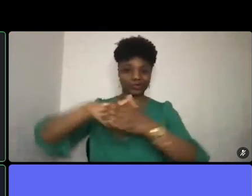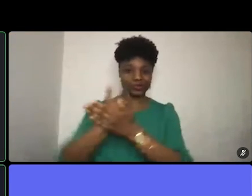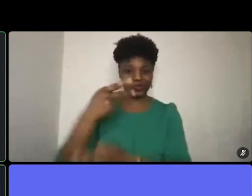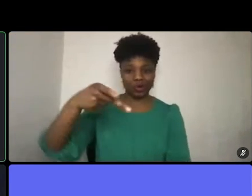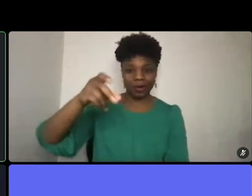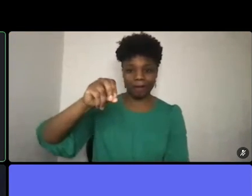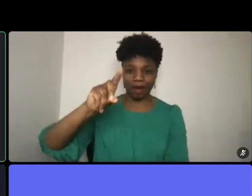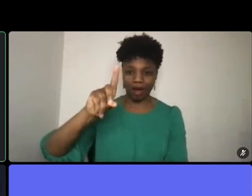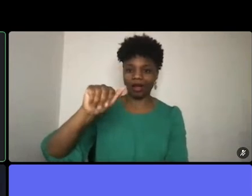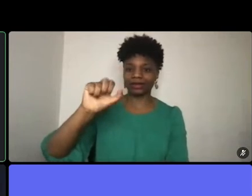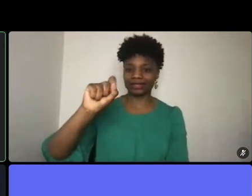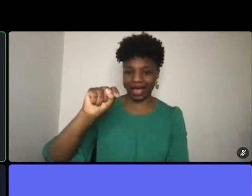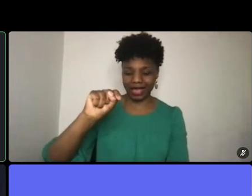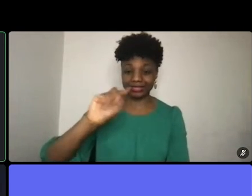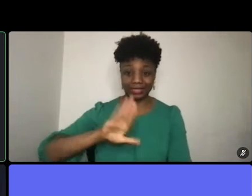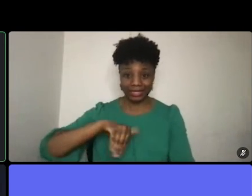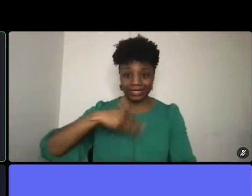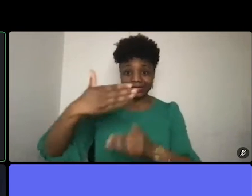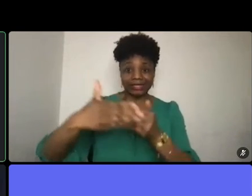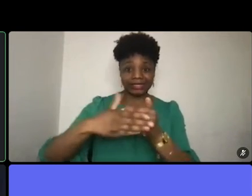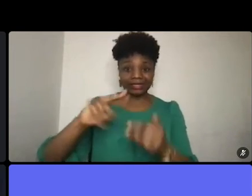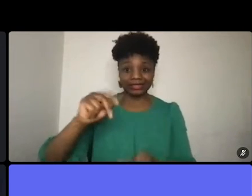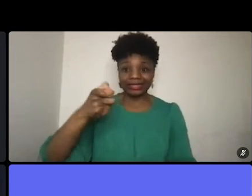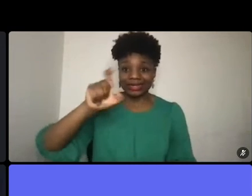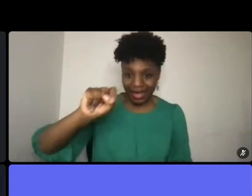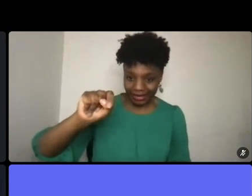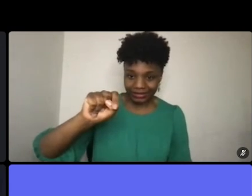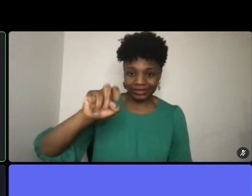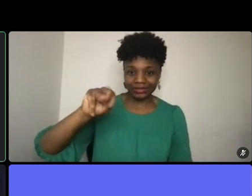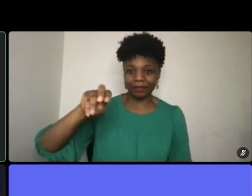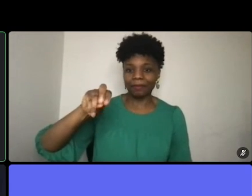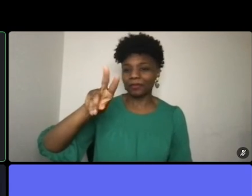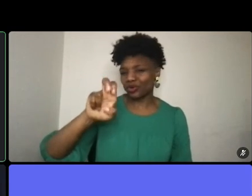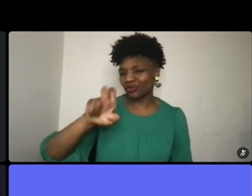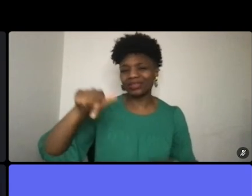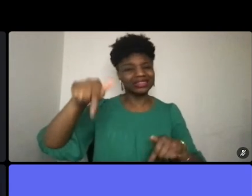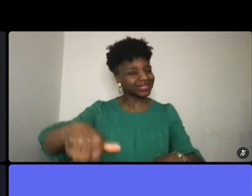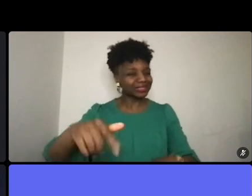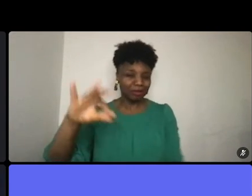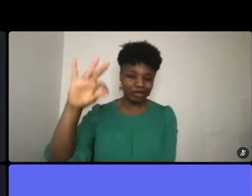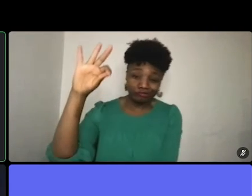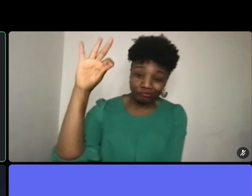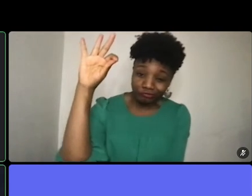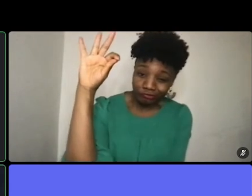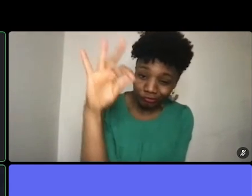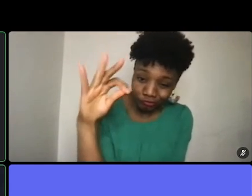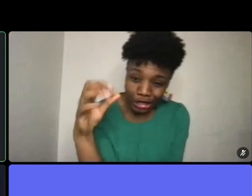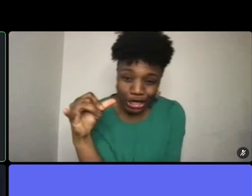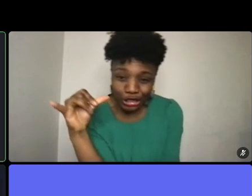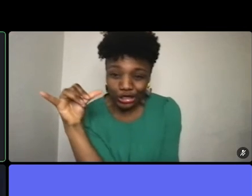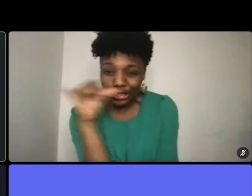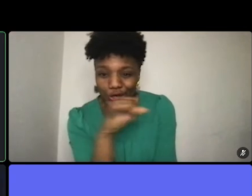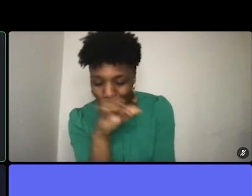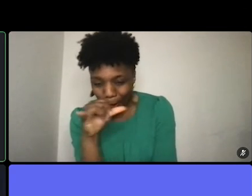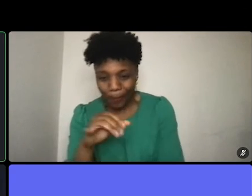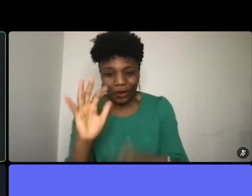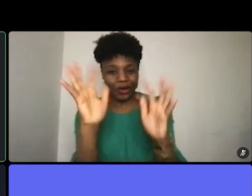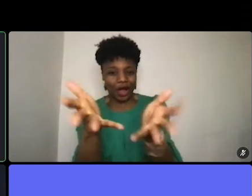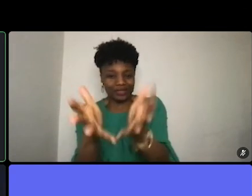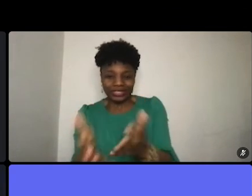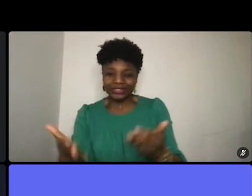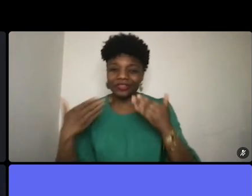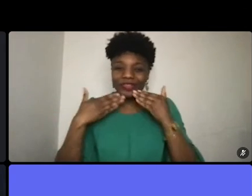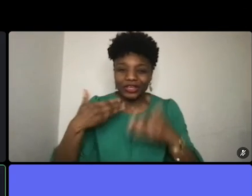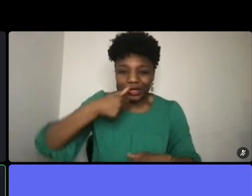But yeah, this is a dope interview, man, with a dope person. Thanks for having this Yeah. conversation with us, man. You take